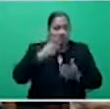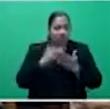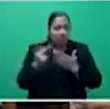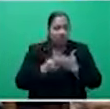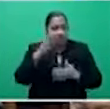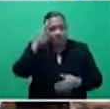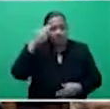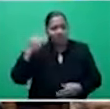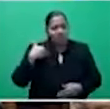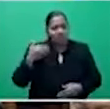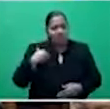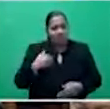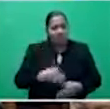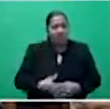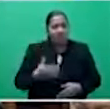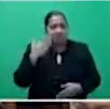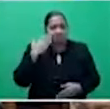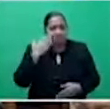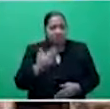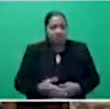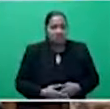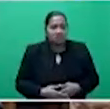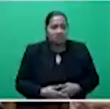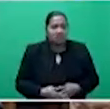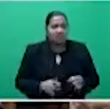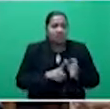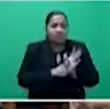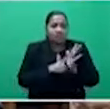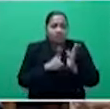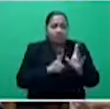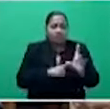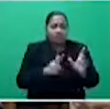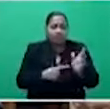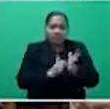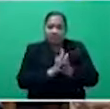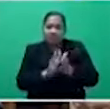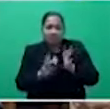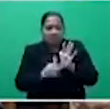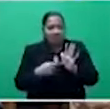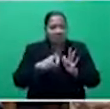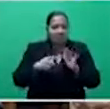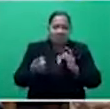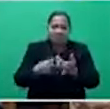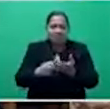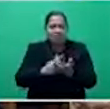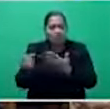health awareness, polythene bowls, among other programs, sir. Mr. Speaker, sir,